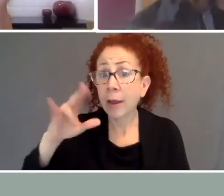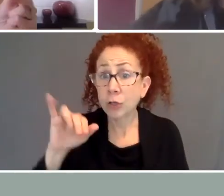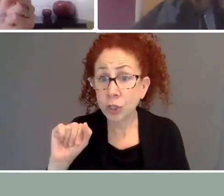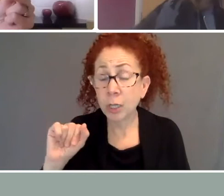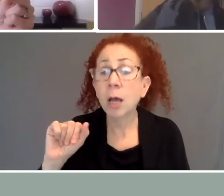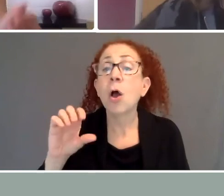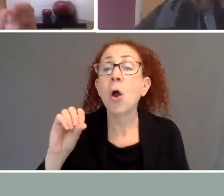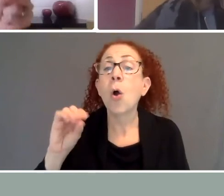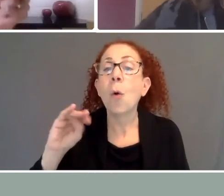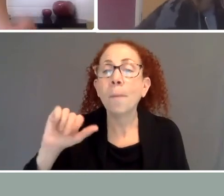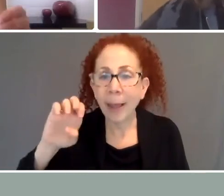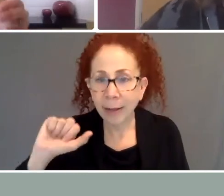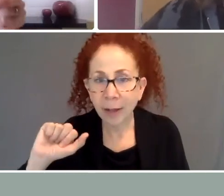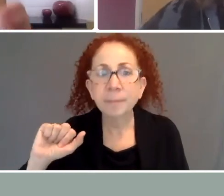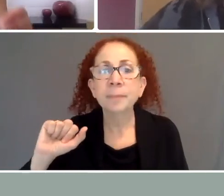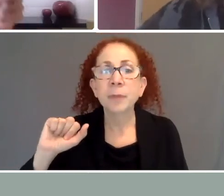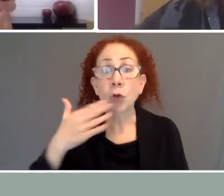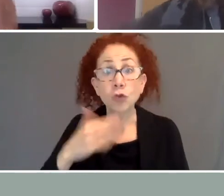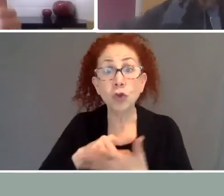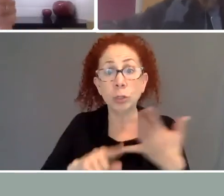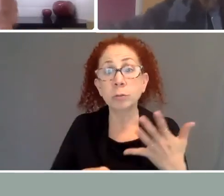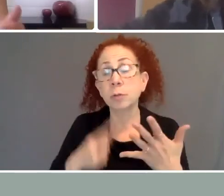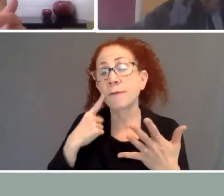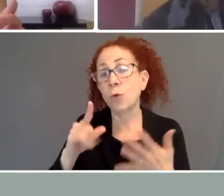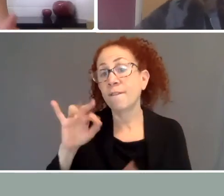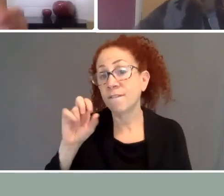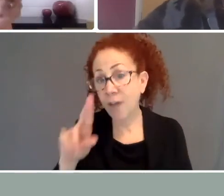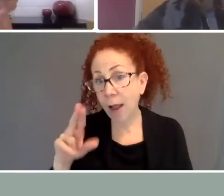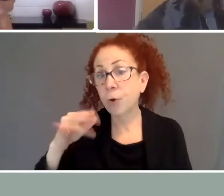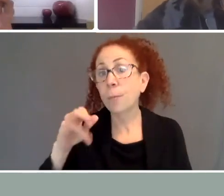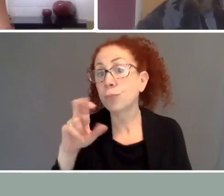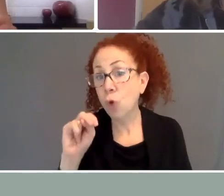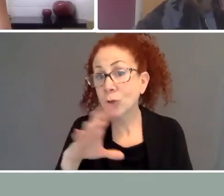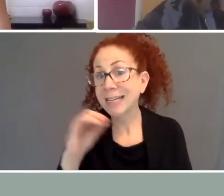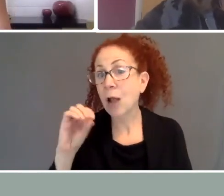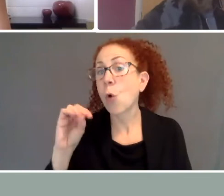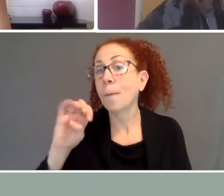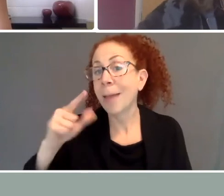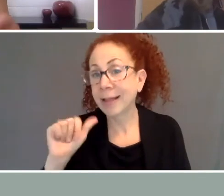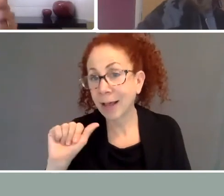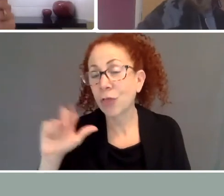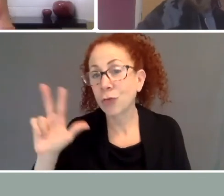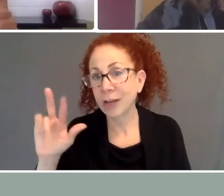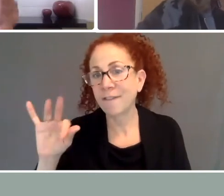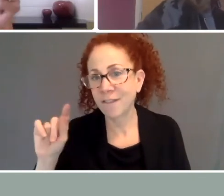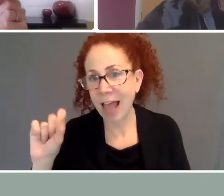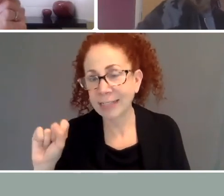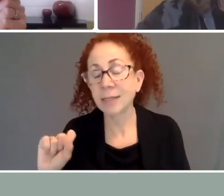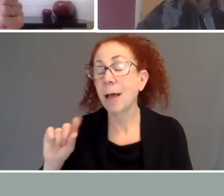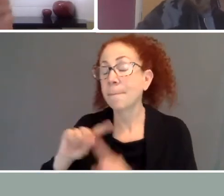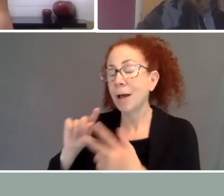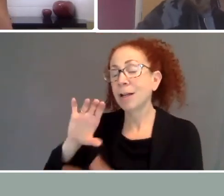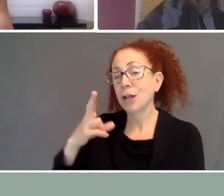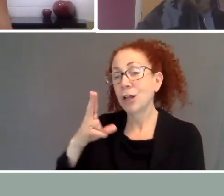flax, and hemp seeds are good sources of fiber, protein, and omega-3 fats. Chia and